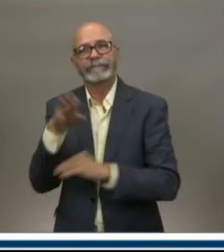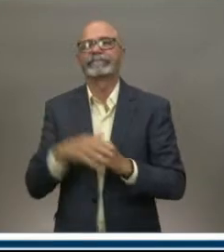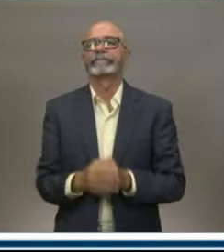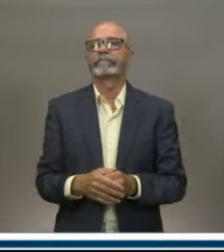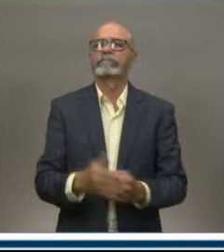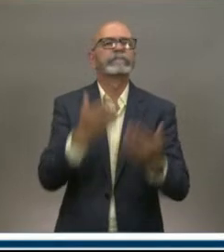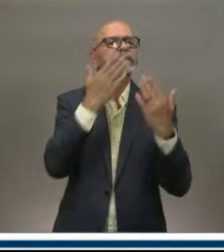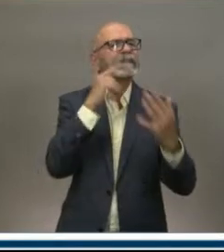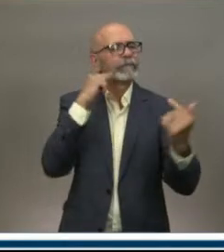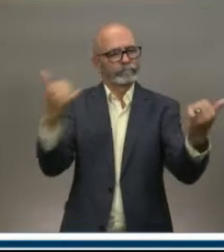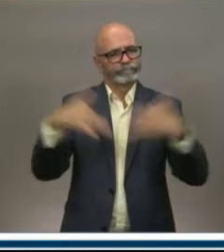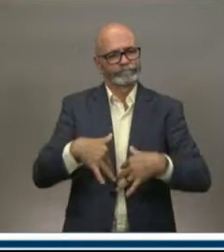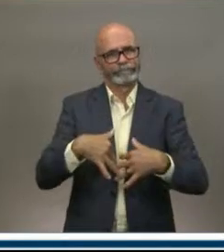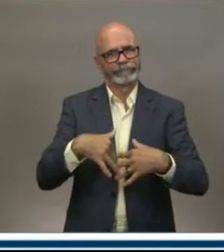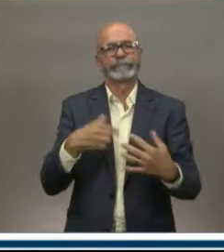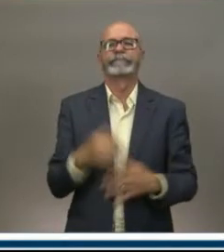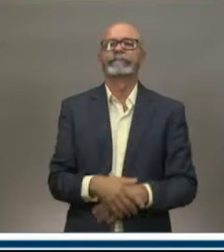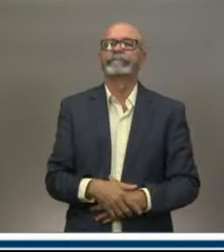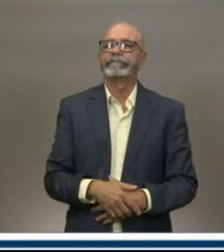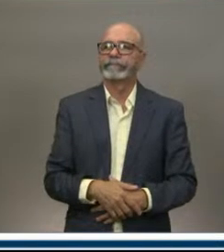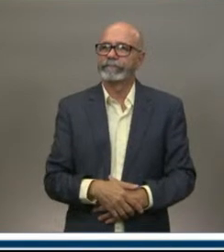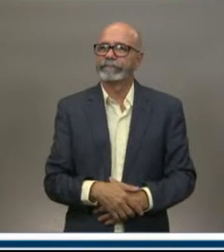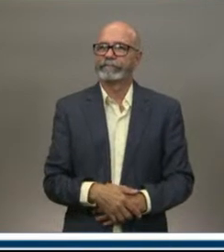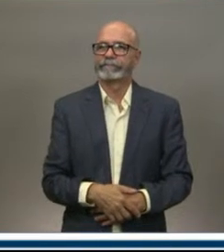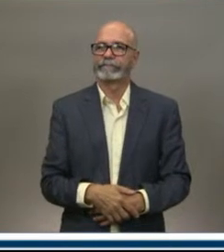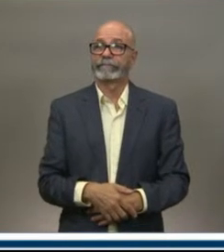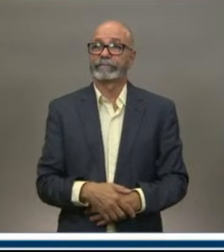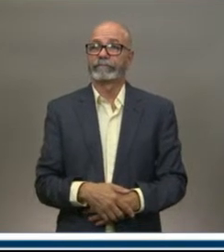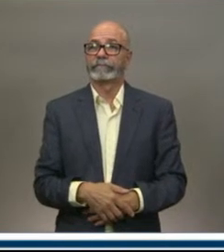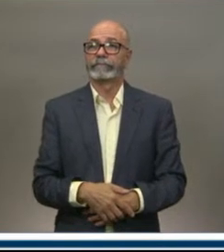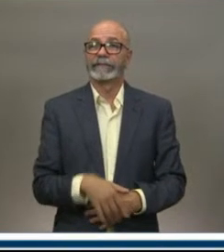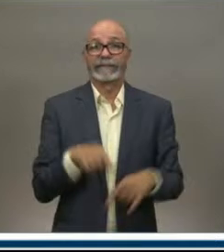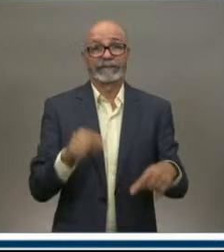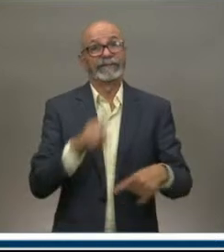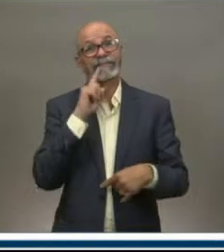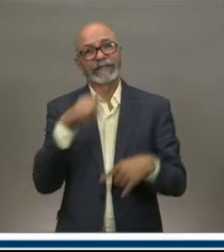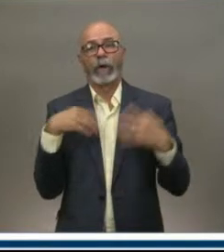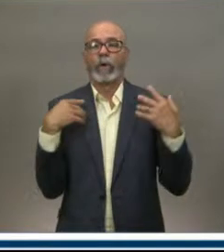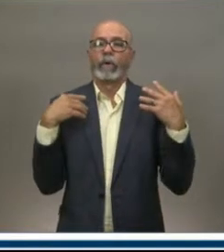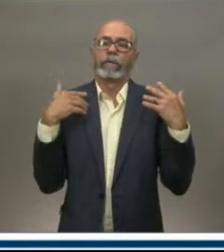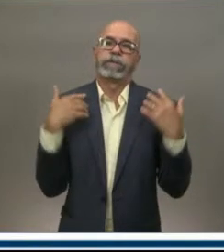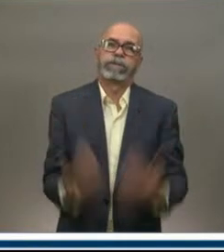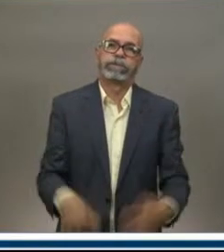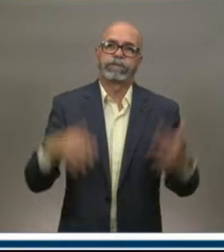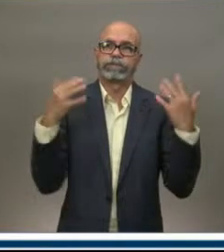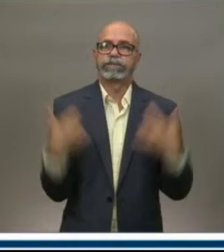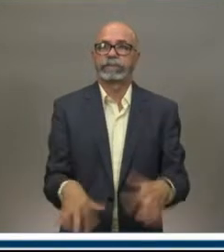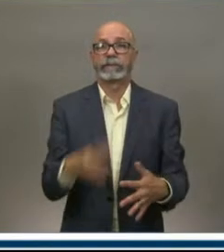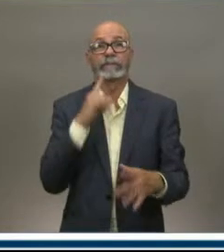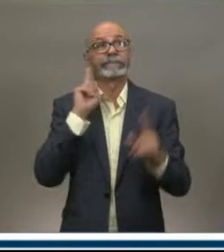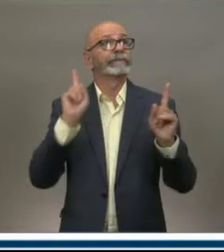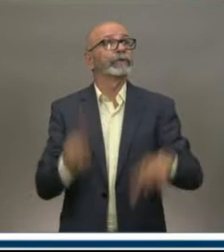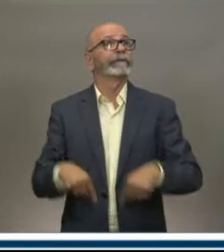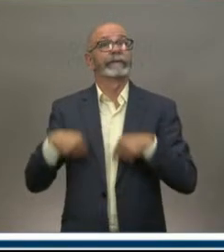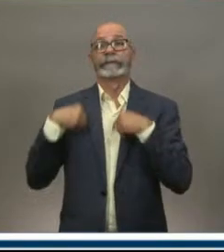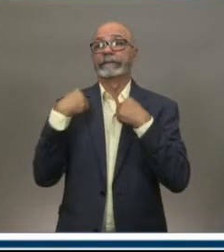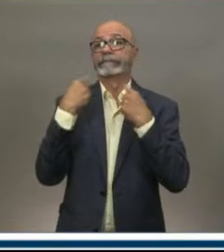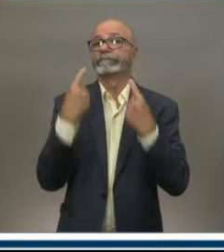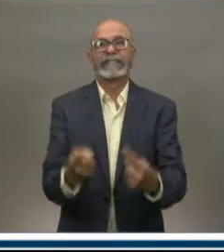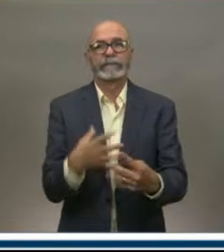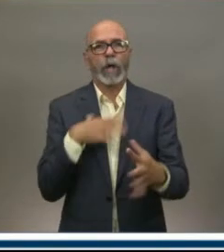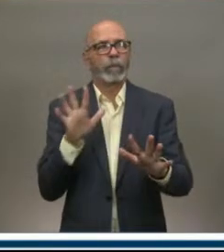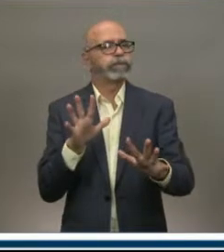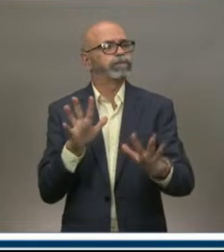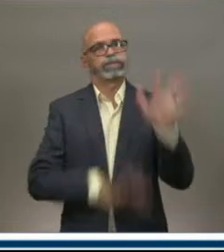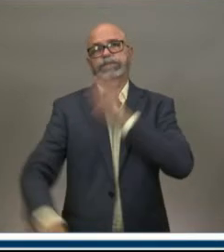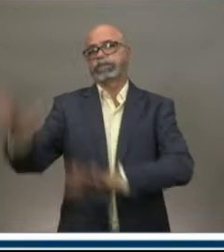here. This has been one of the most challenging times in our province's history. COVID-19 has